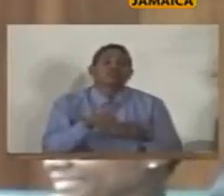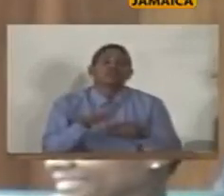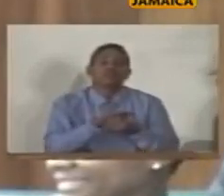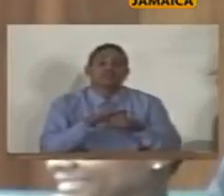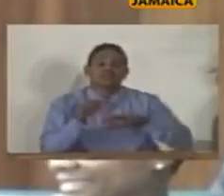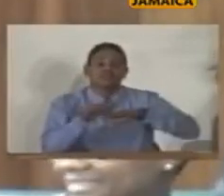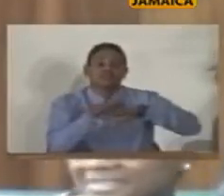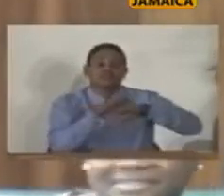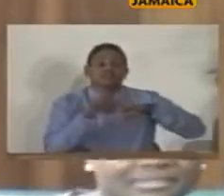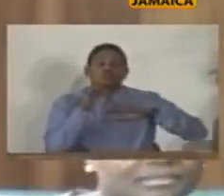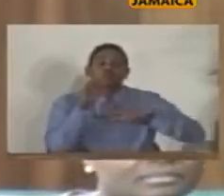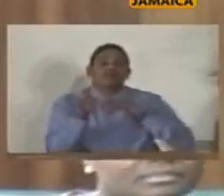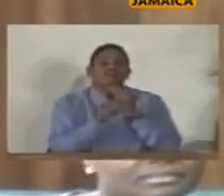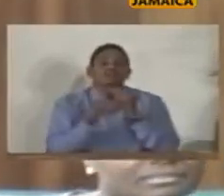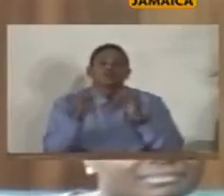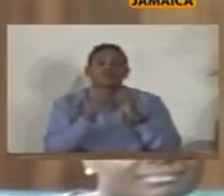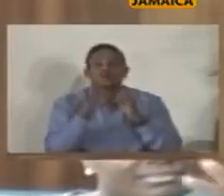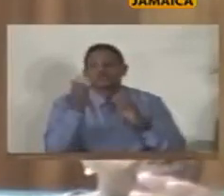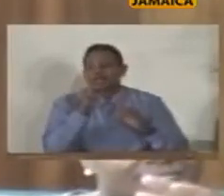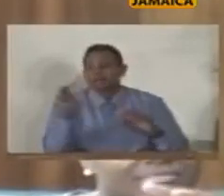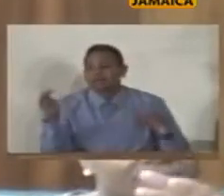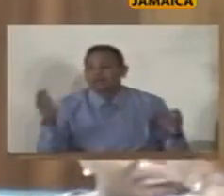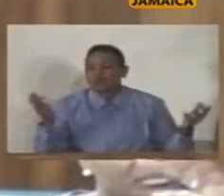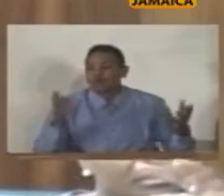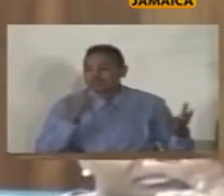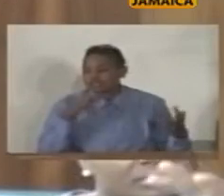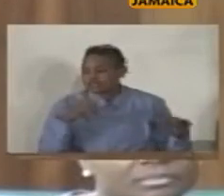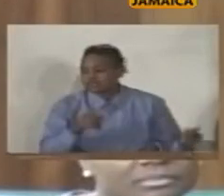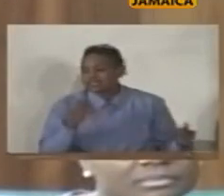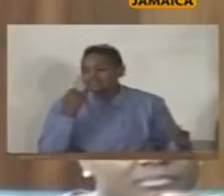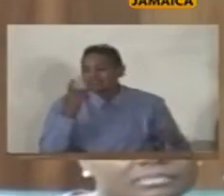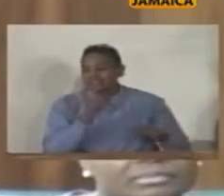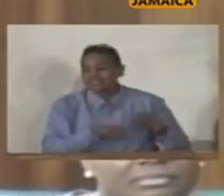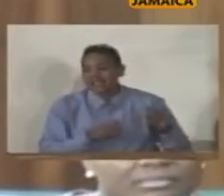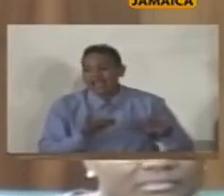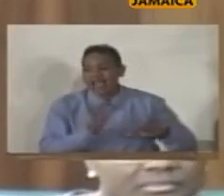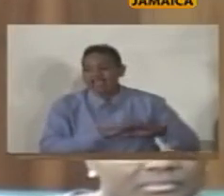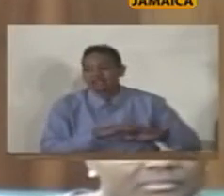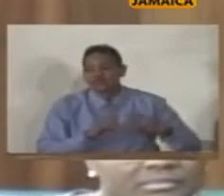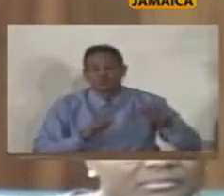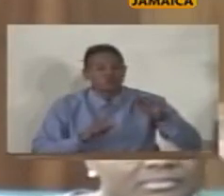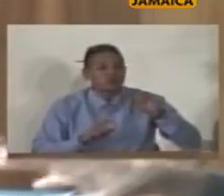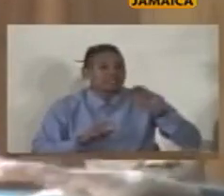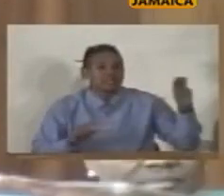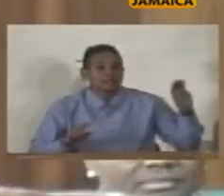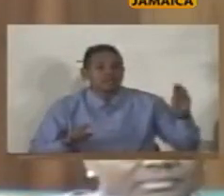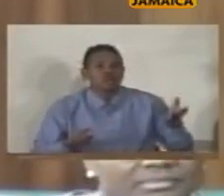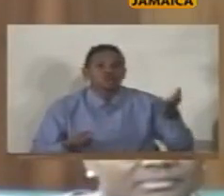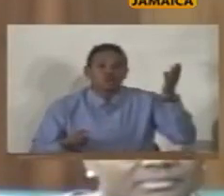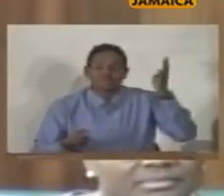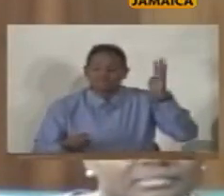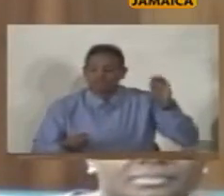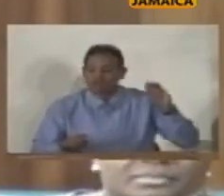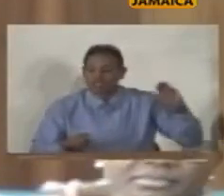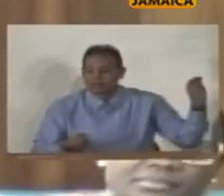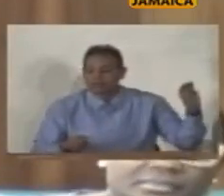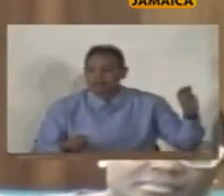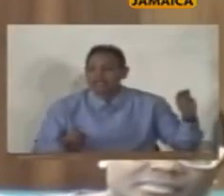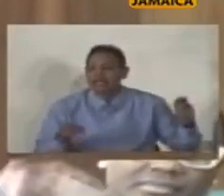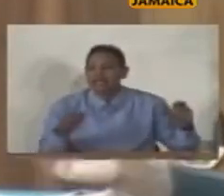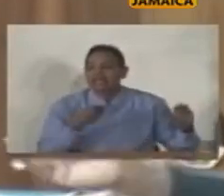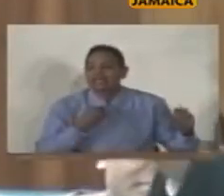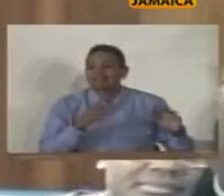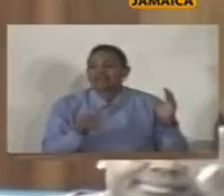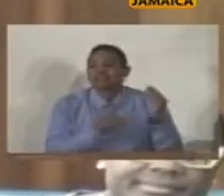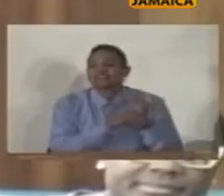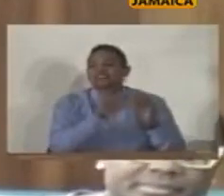additional $10 million. Because what is said, if you can't increase the 20 million to 40 million, then you give us an